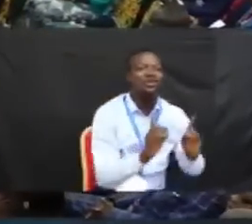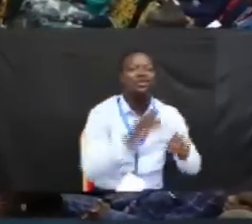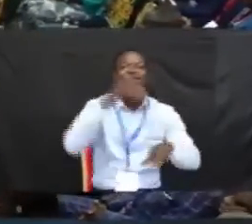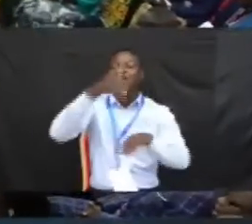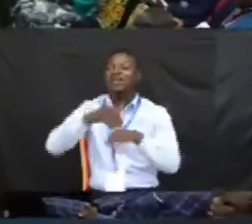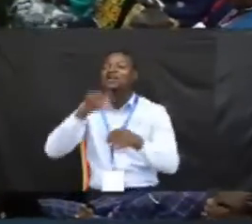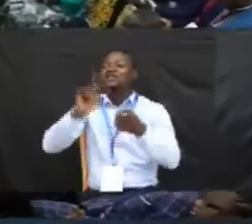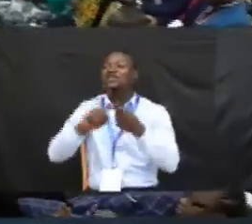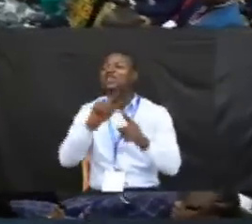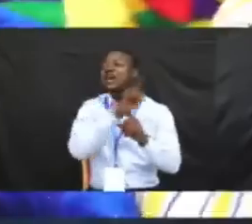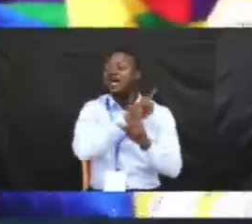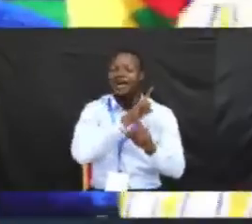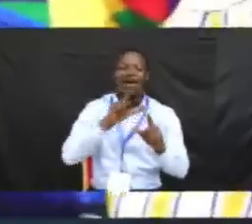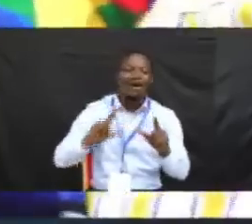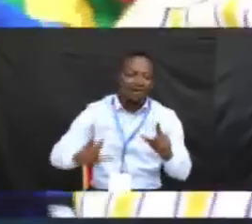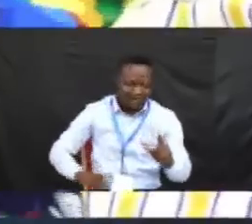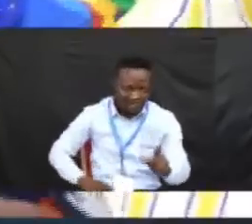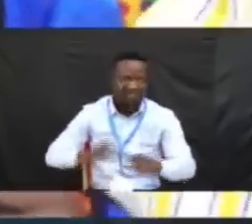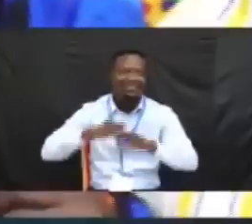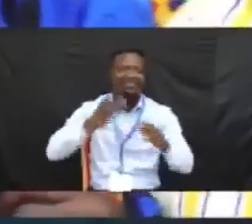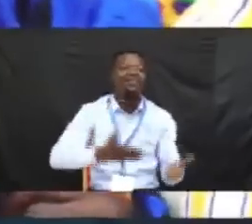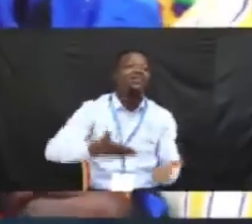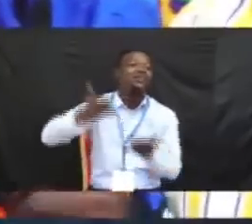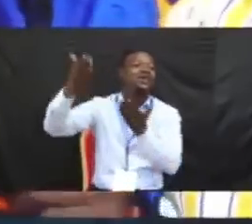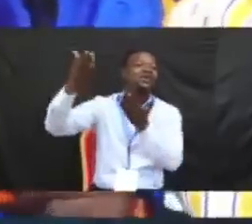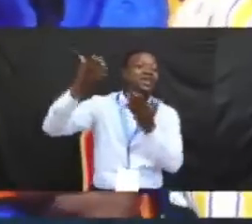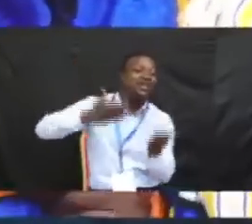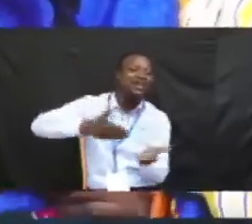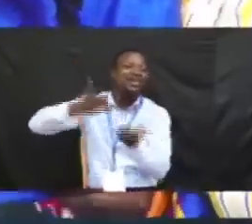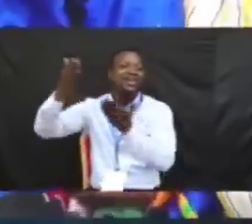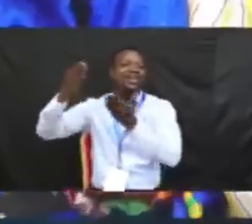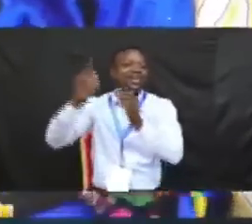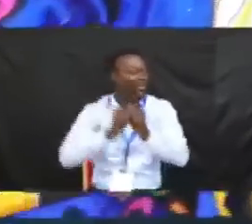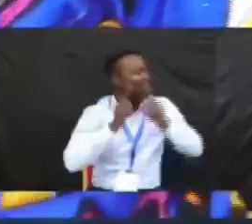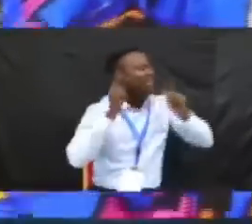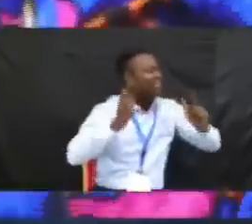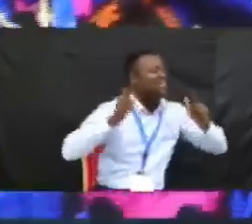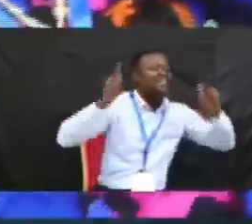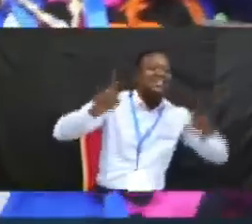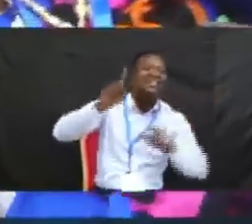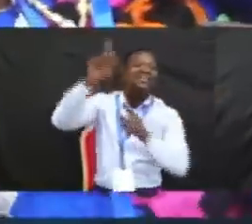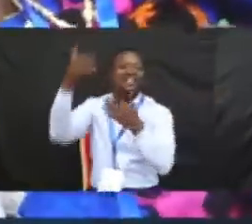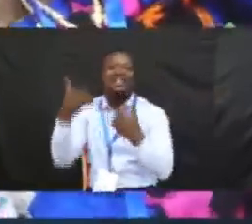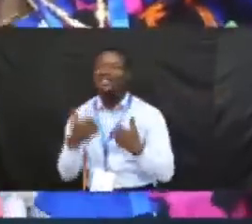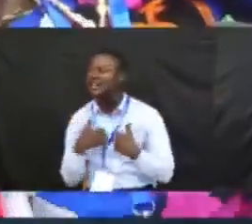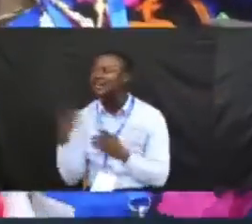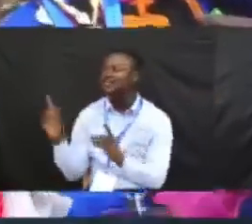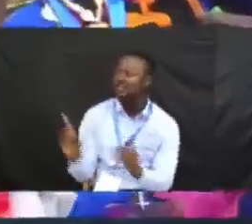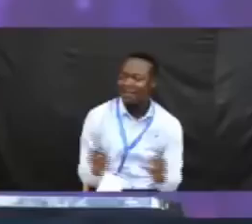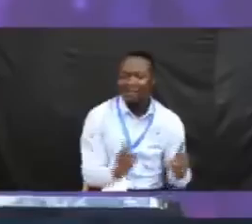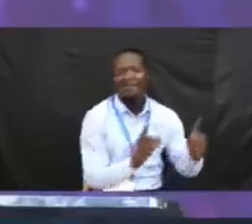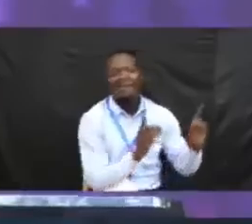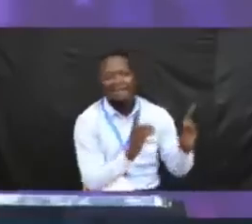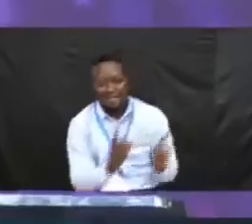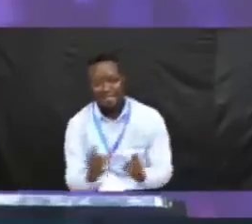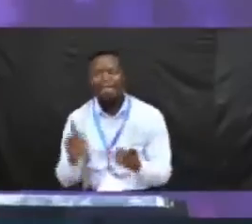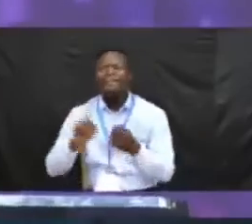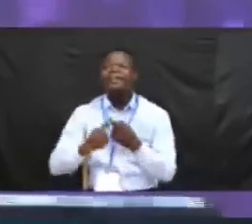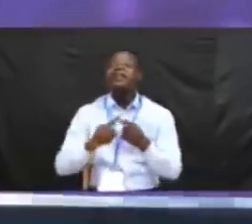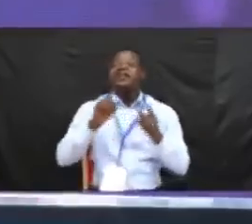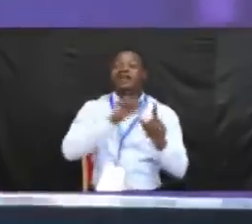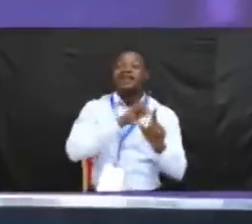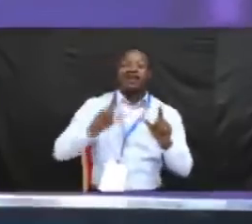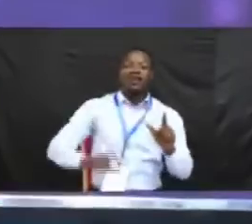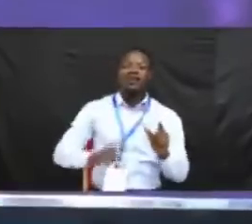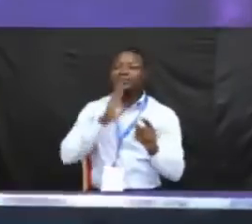unto the Lord to the Lord glory to the Lord be unto the Lord.